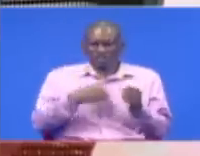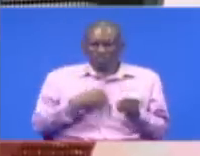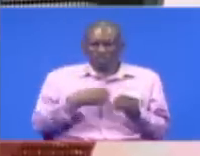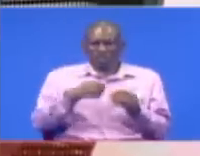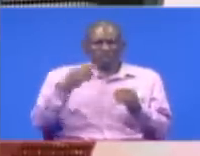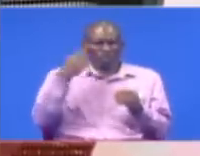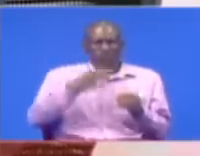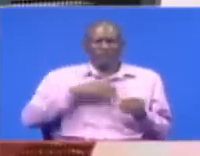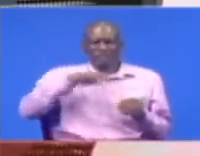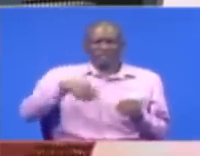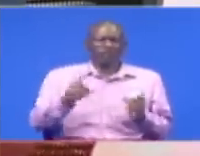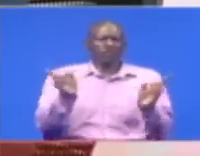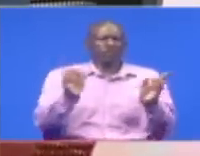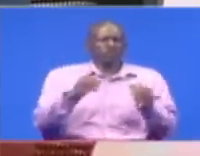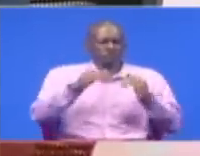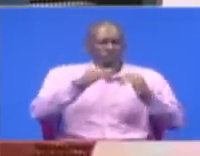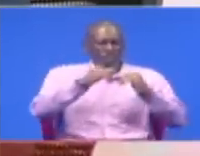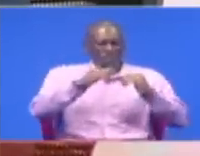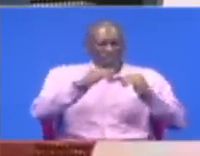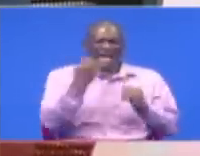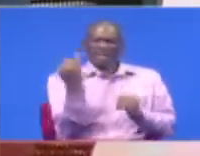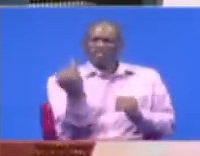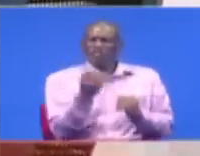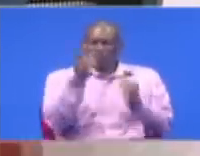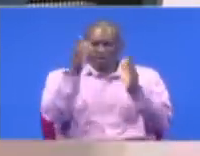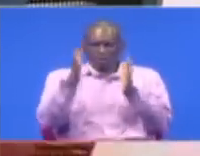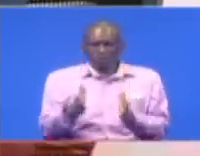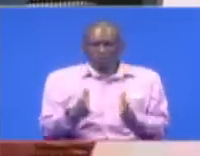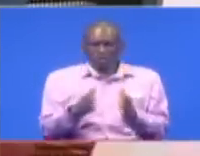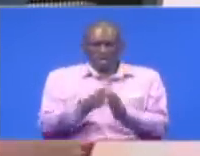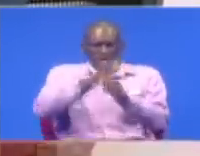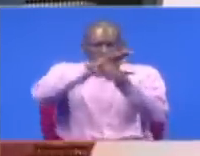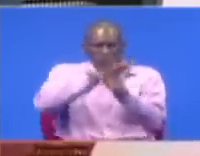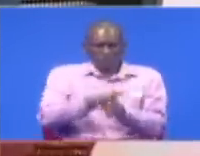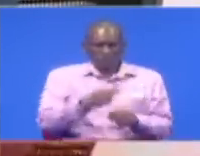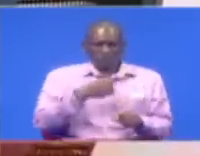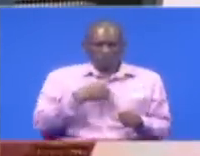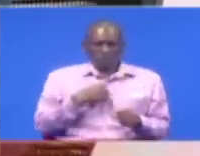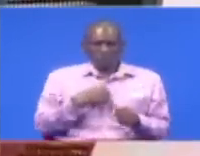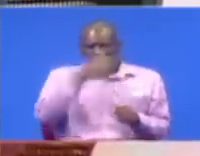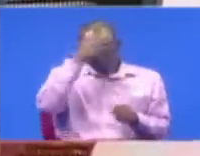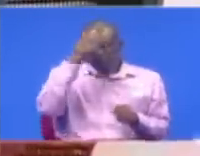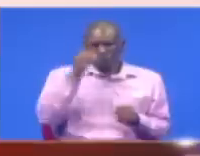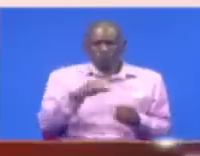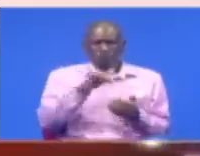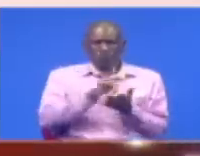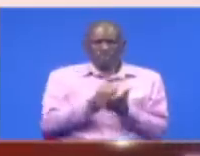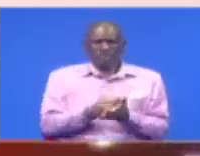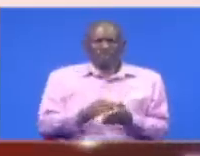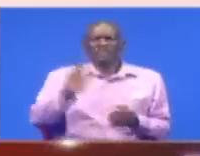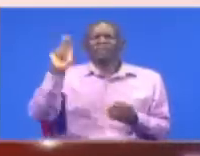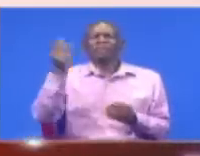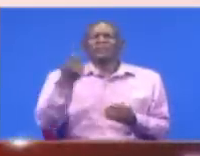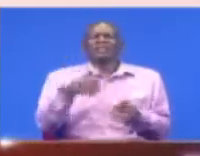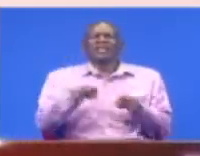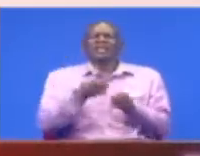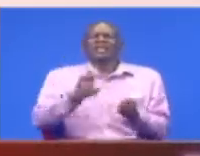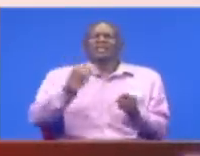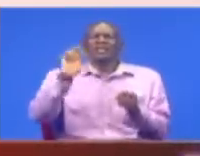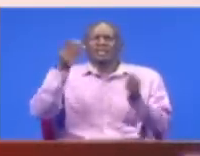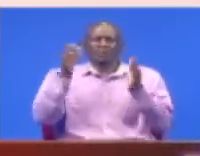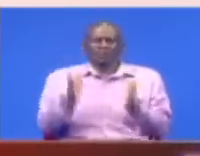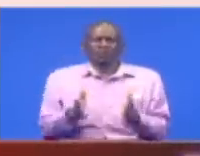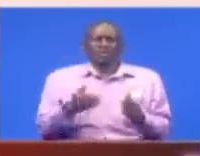I am. Do not isolate one person and discriminate me because of that. The president, like any other Kenyan,